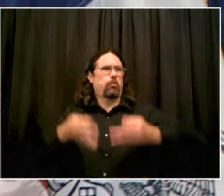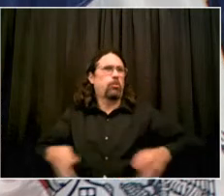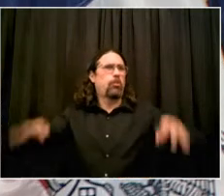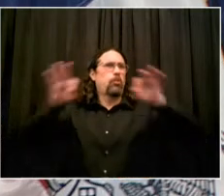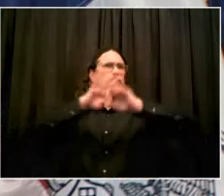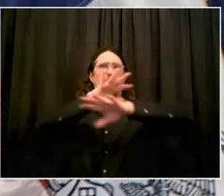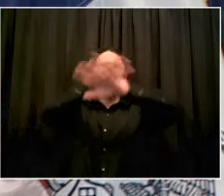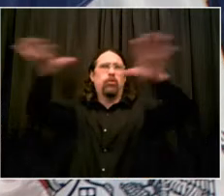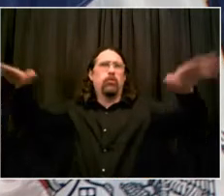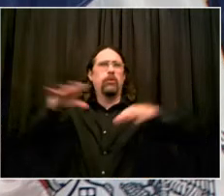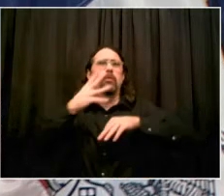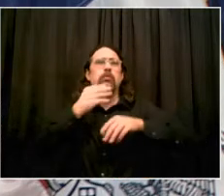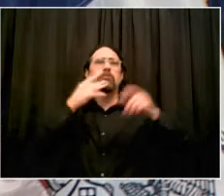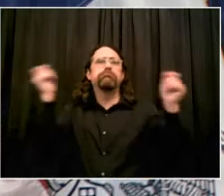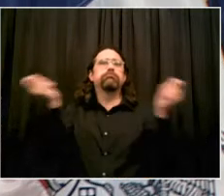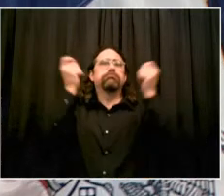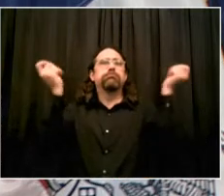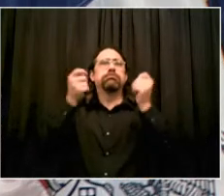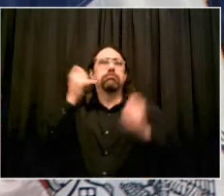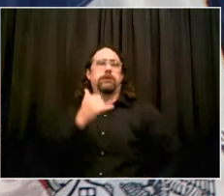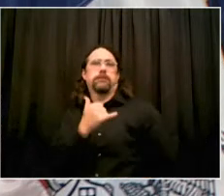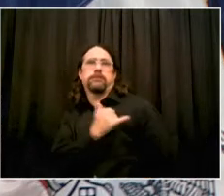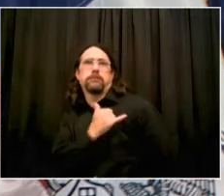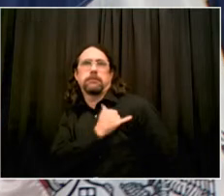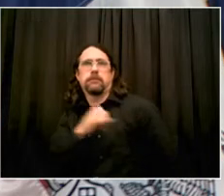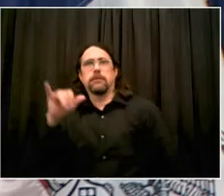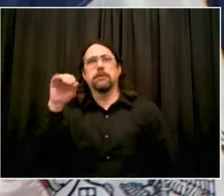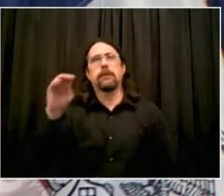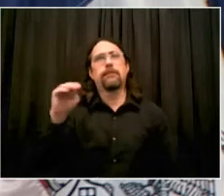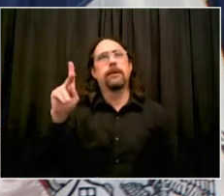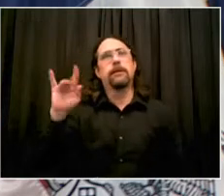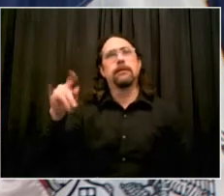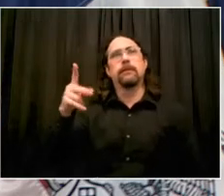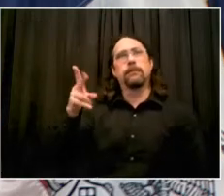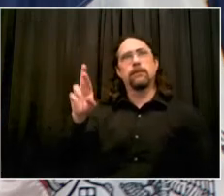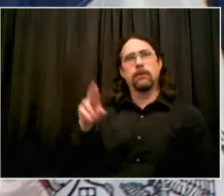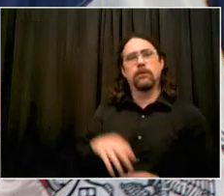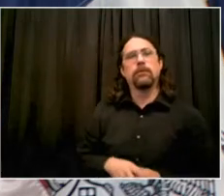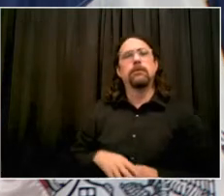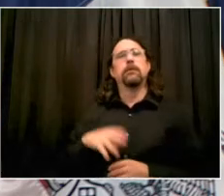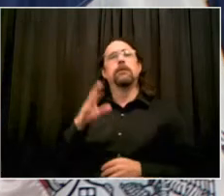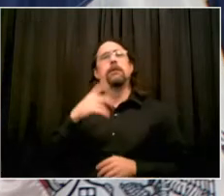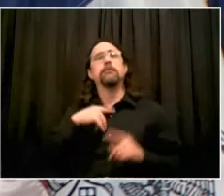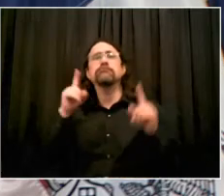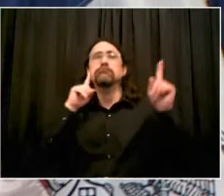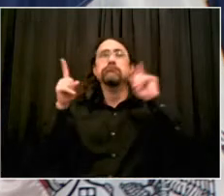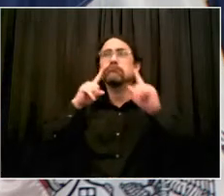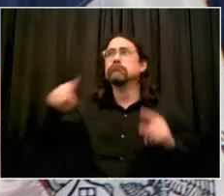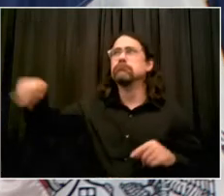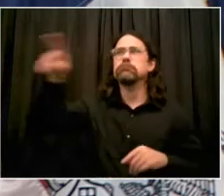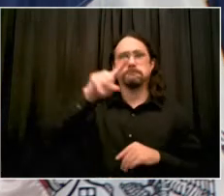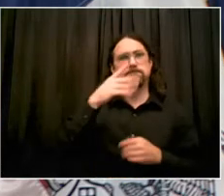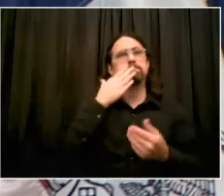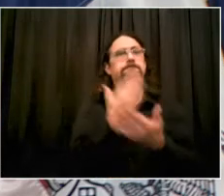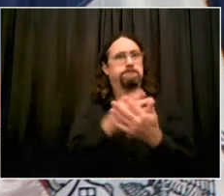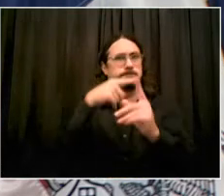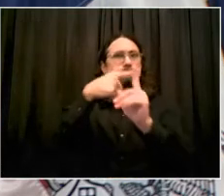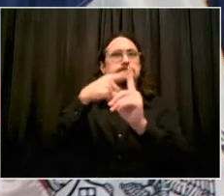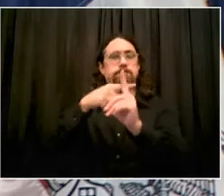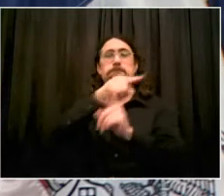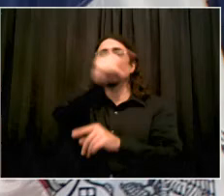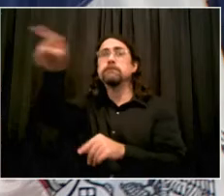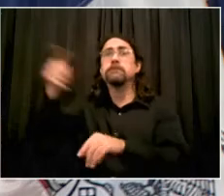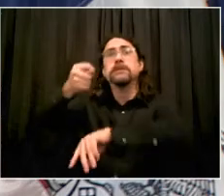mask wearing. We want to see that amplified today by community leaders and the reminder that everyone should get tested and that we all